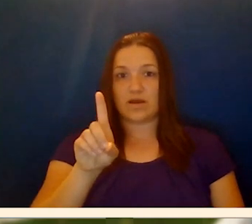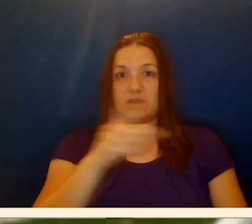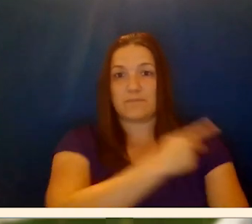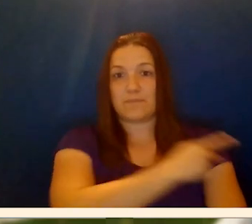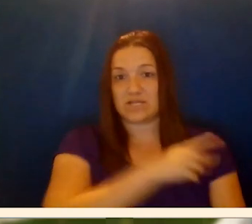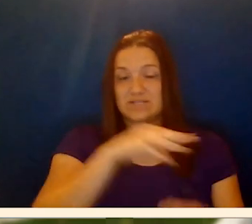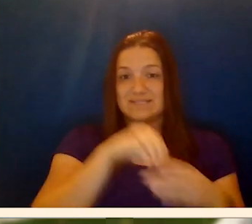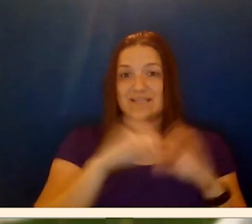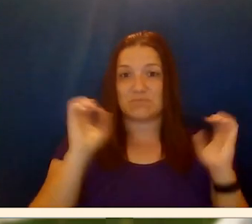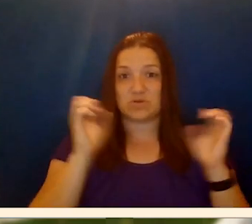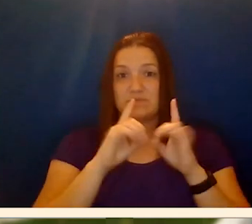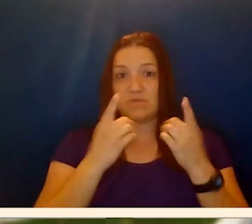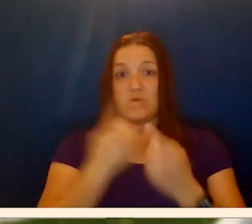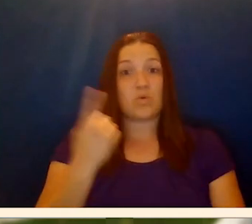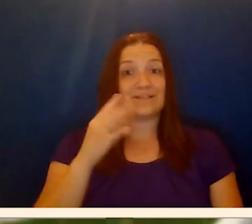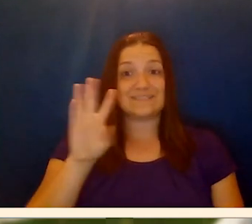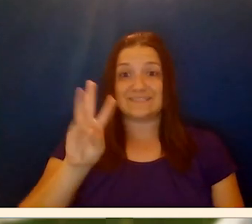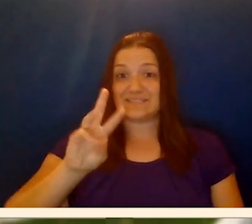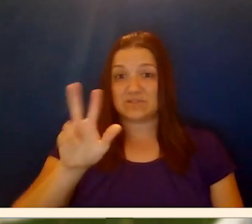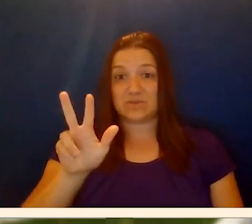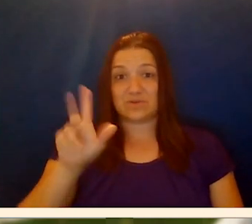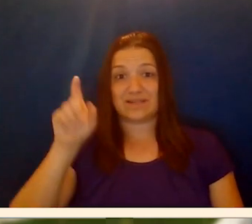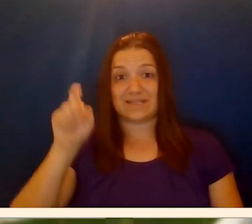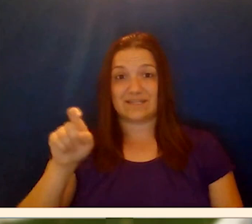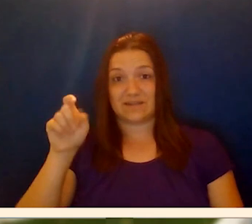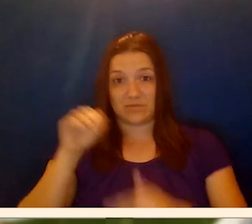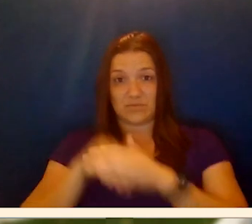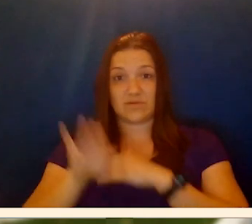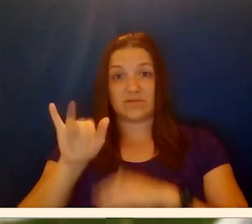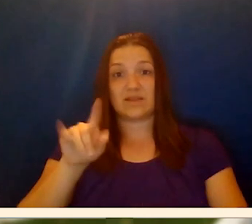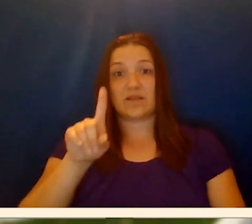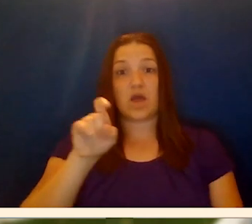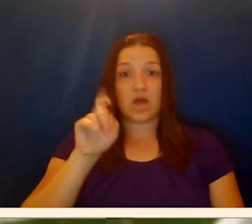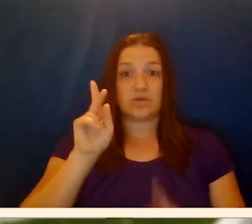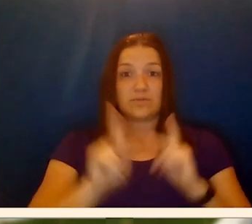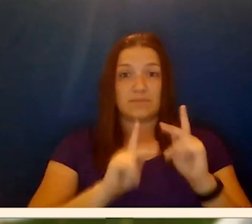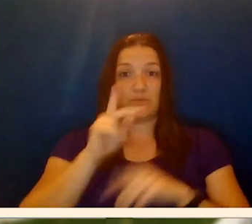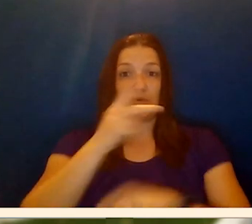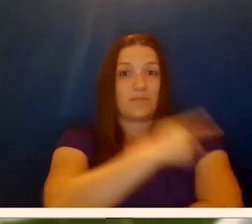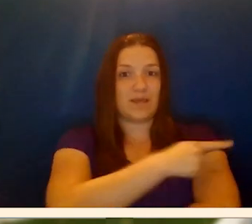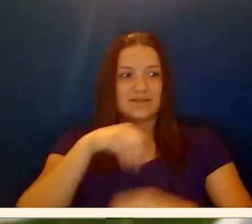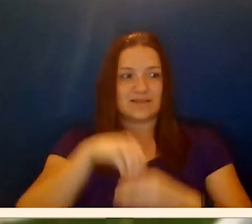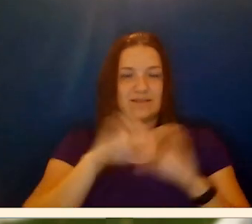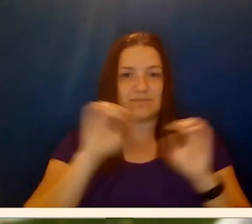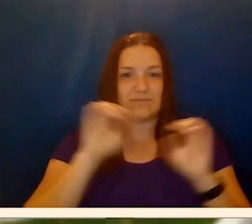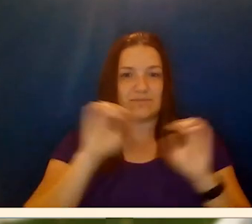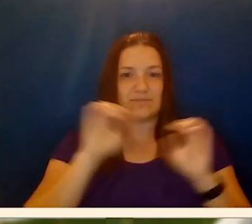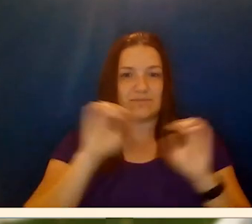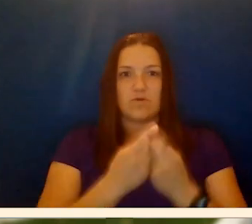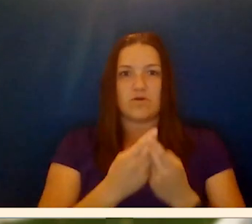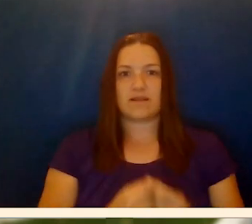emergency department. Only 63 of them needed to be admitted. So that was 100 patients in the ED